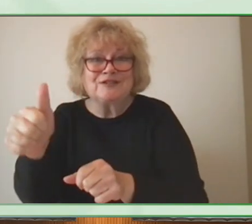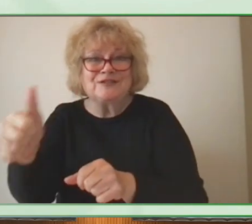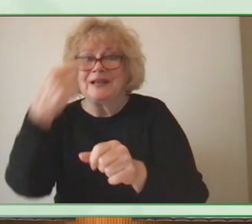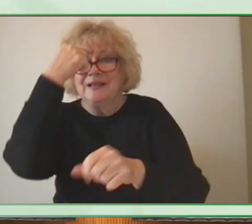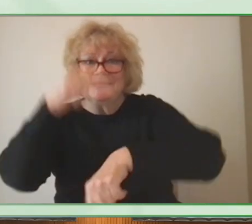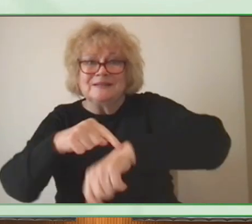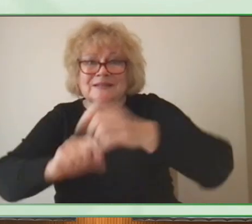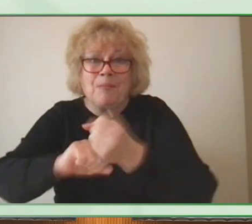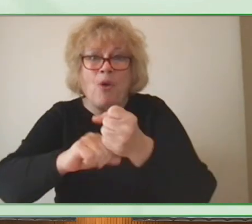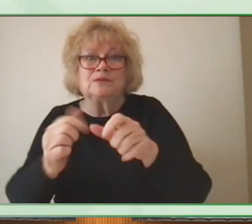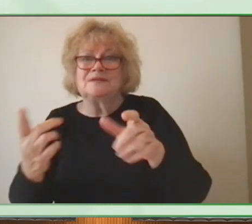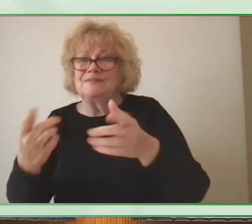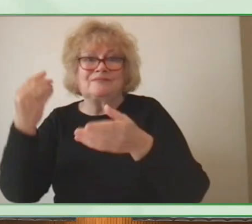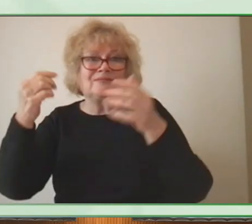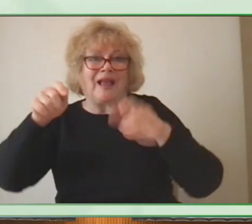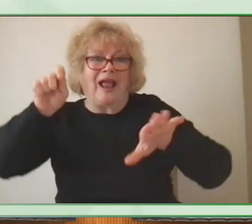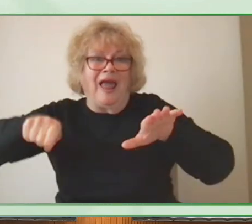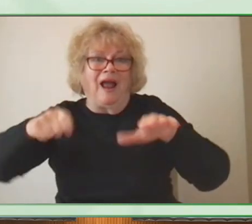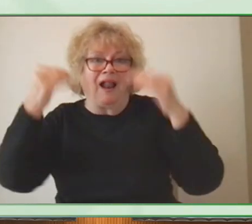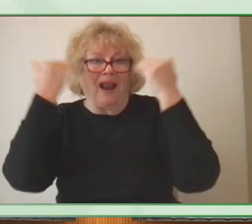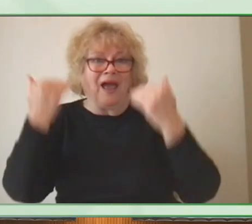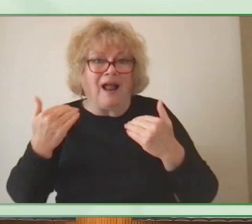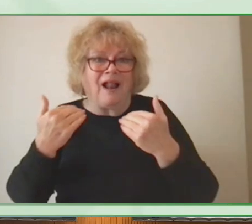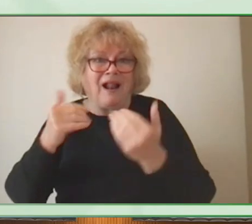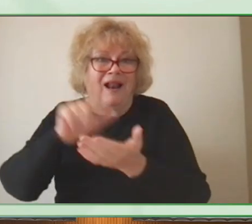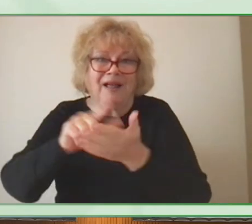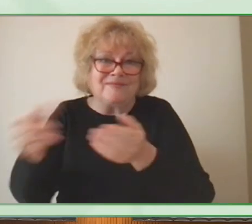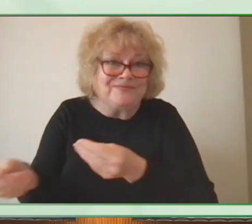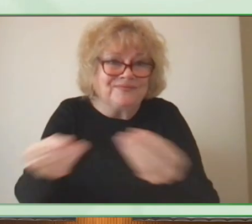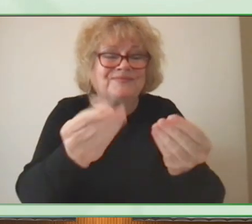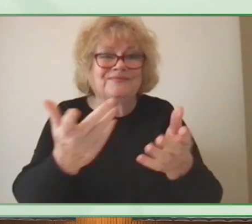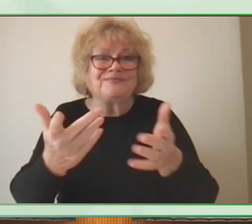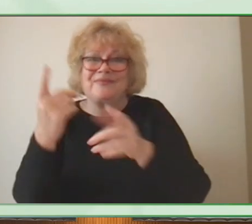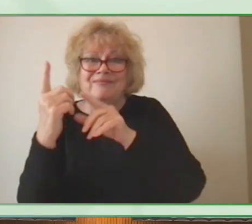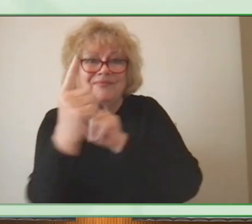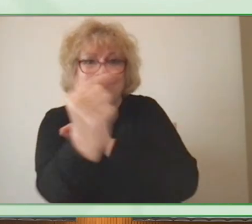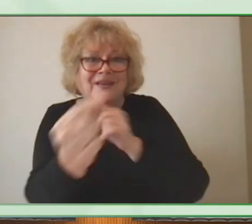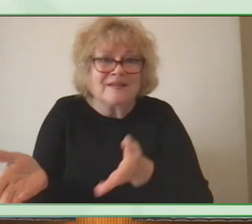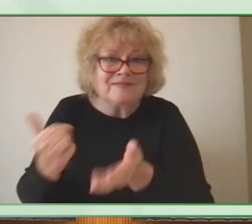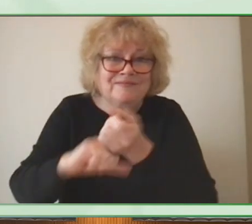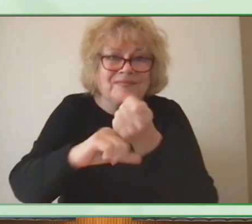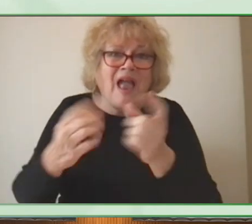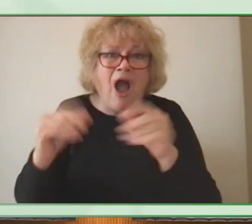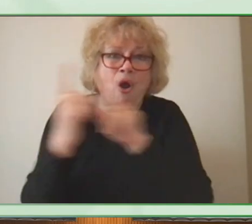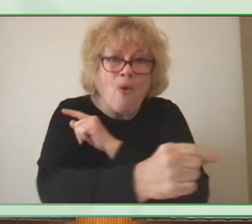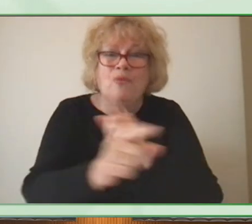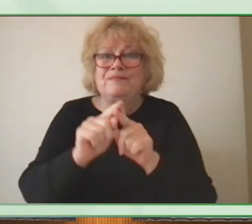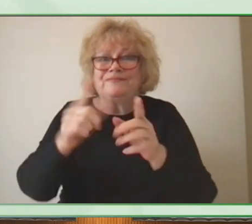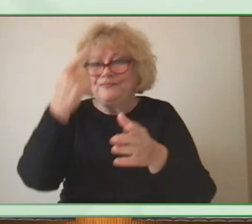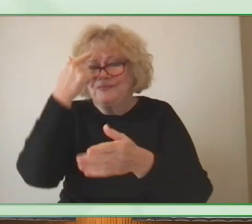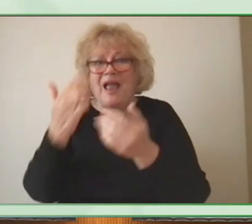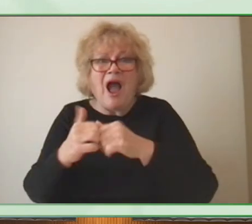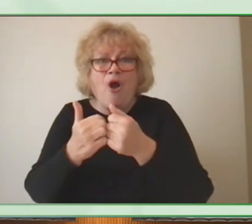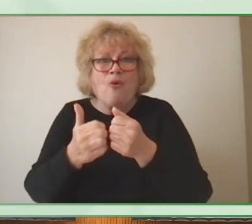It's about temporary accommodations, and also it's about recovery process. We also provide